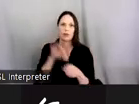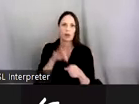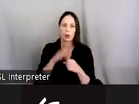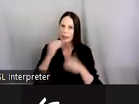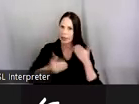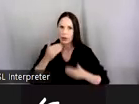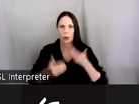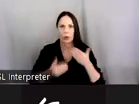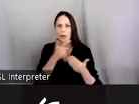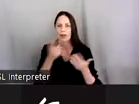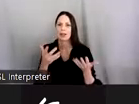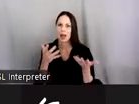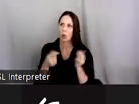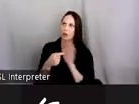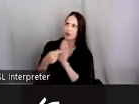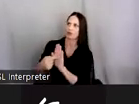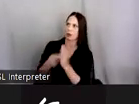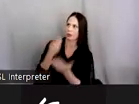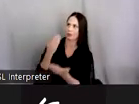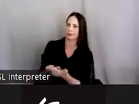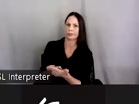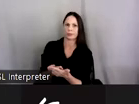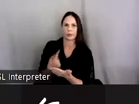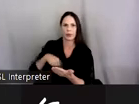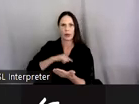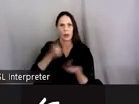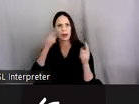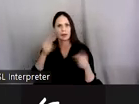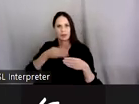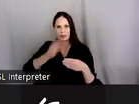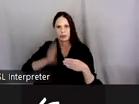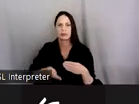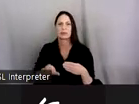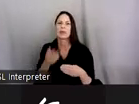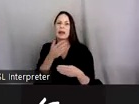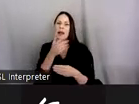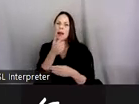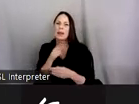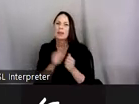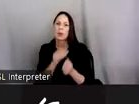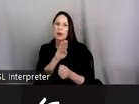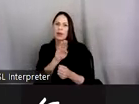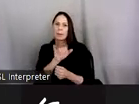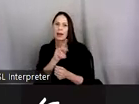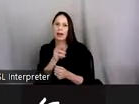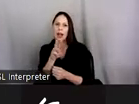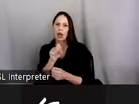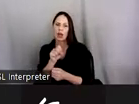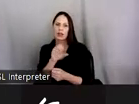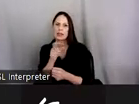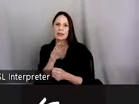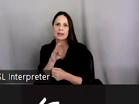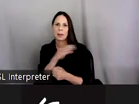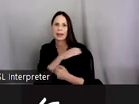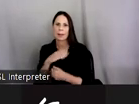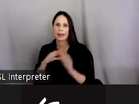we got something done. Like I said, with the bylaws subcommittee there, we were wanting to get this pushed